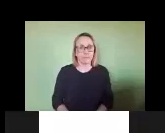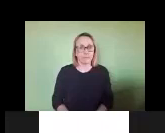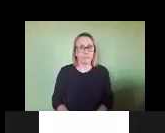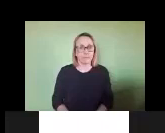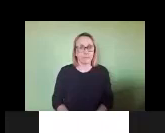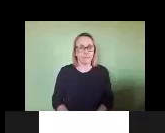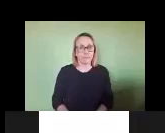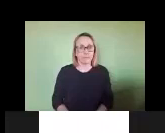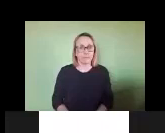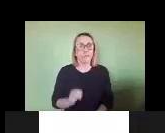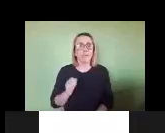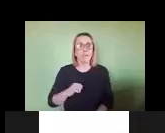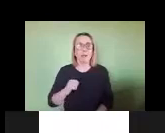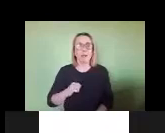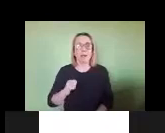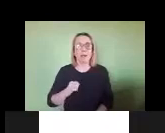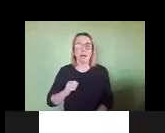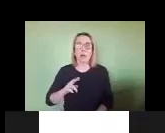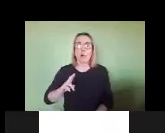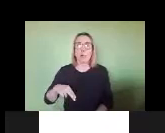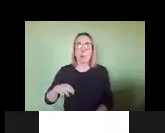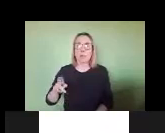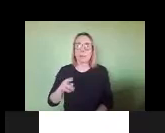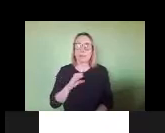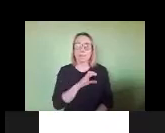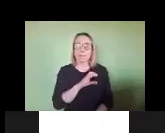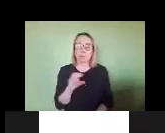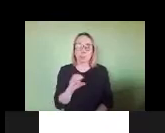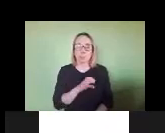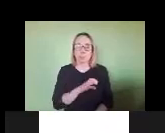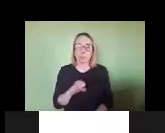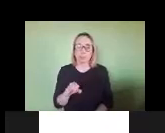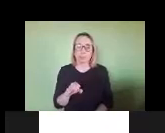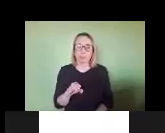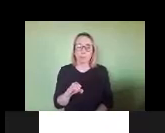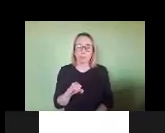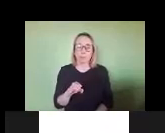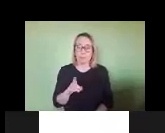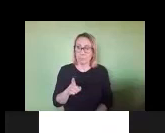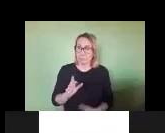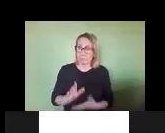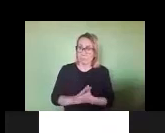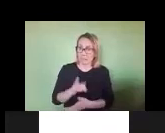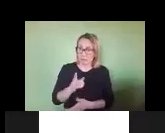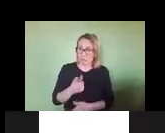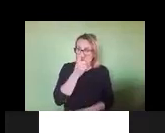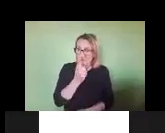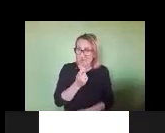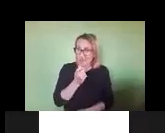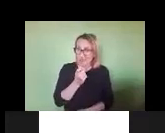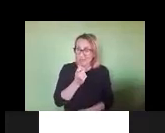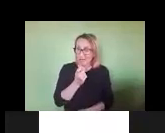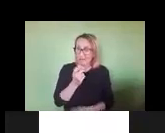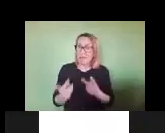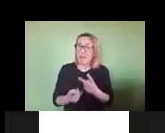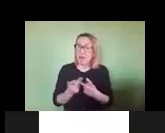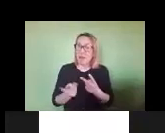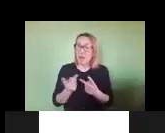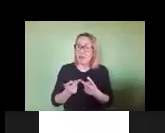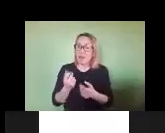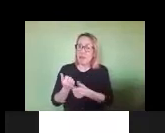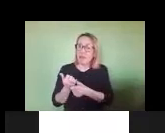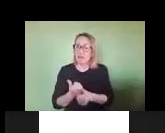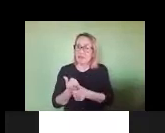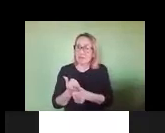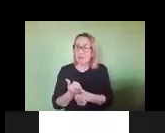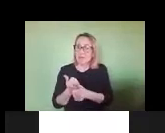There's WhatsApp, Zoom. Yeah. Has that enabled you then to work with other support agencies that you